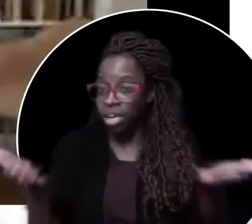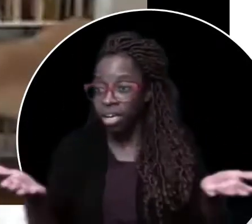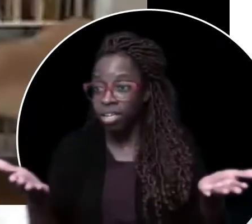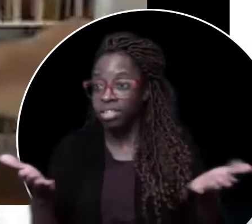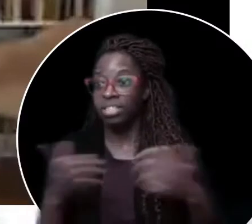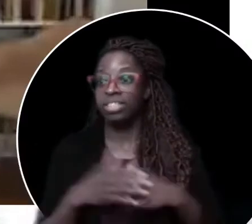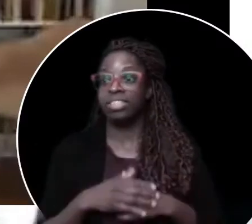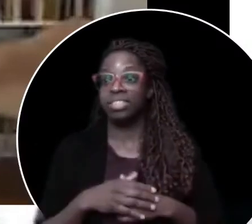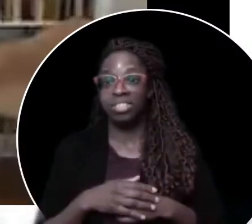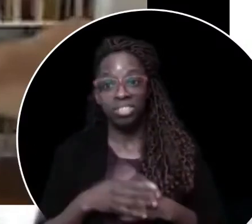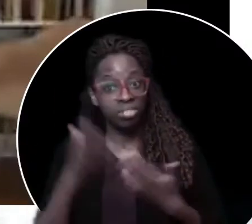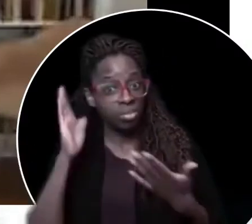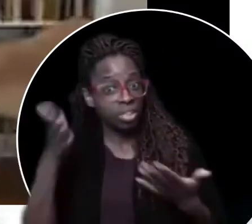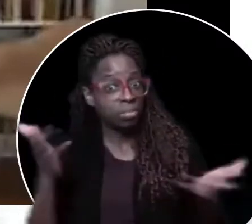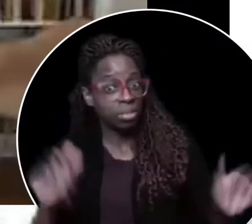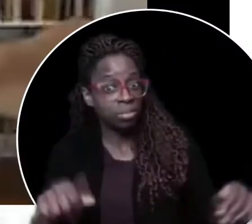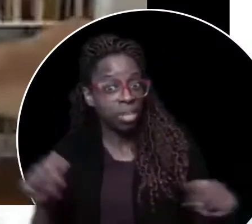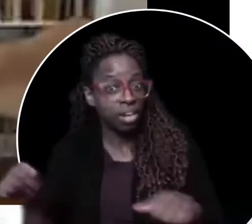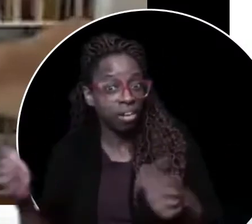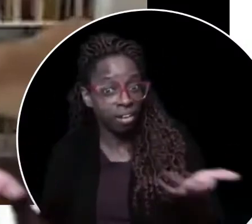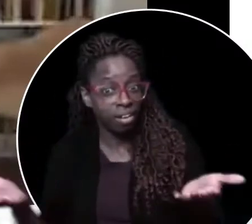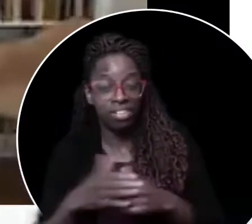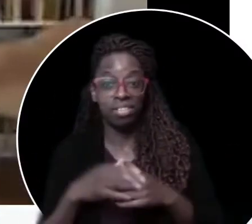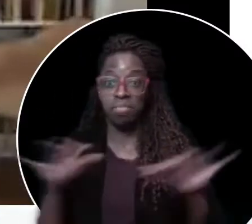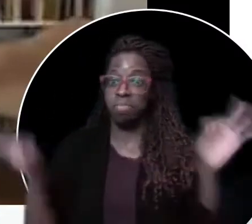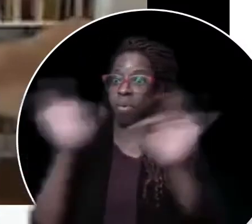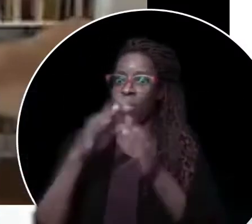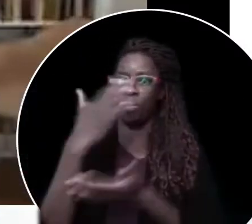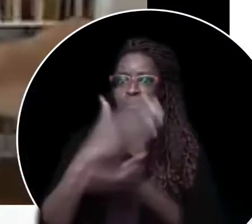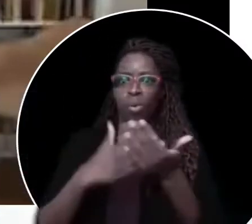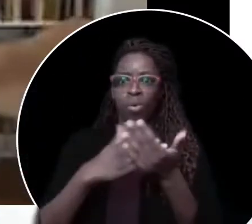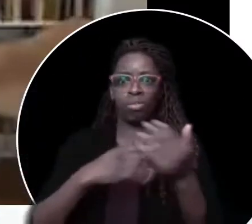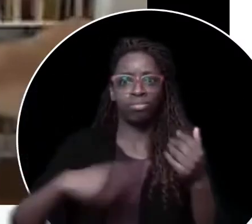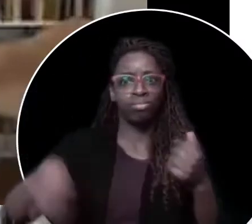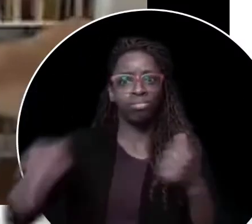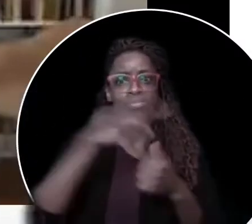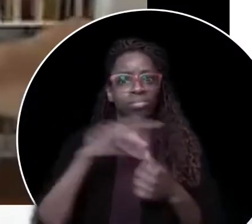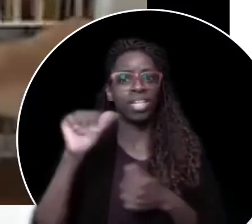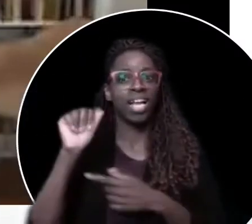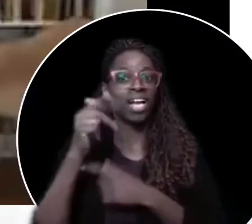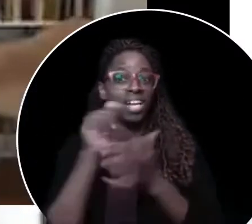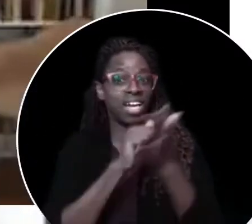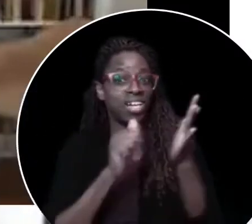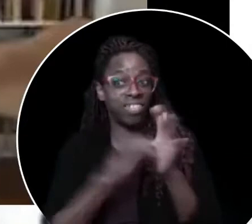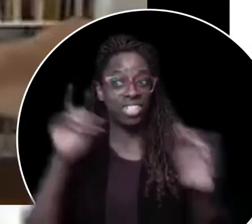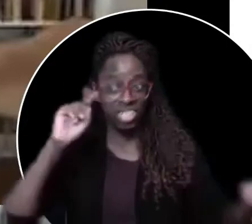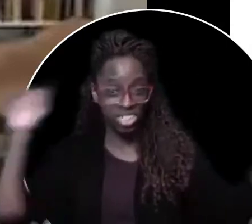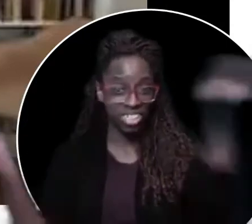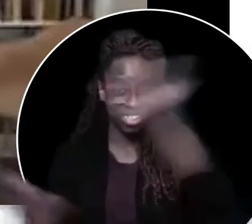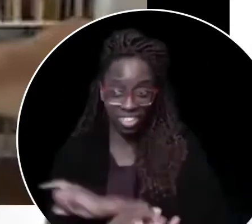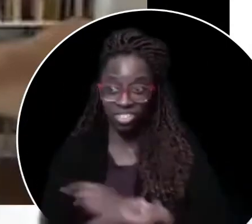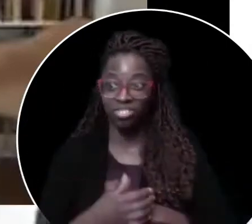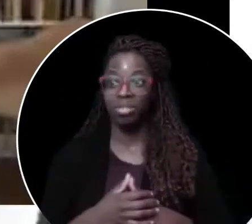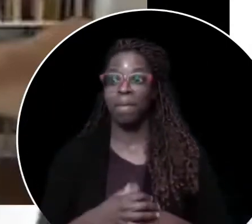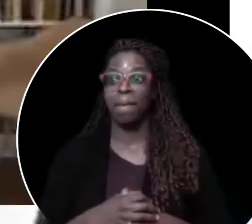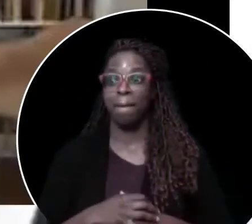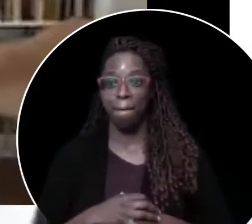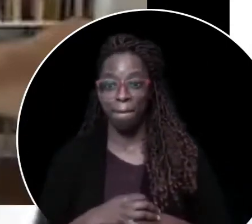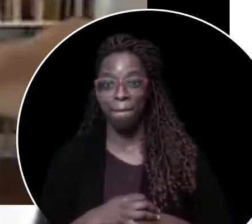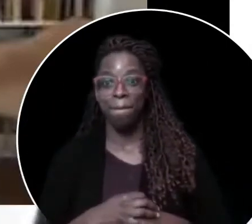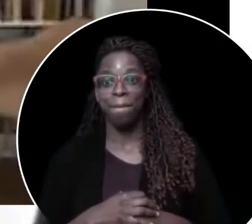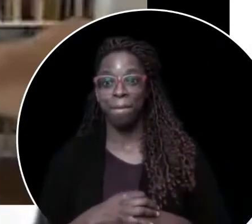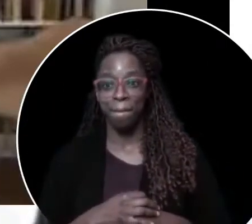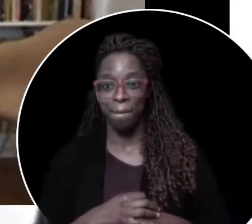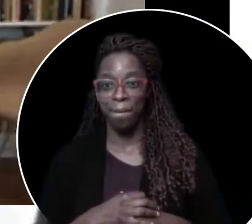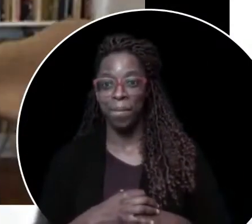an agenda for change. Nobody ever imagined that abolition would help constitute agendas